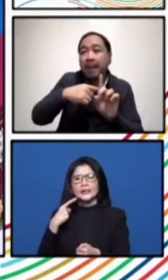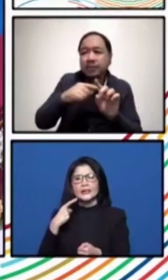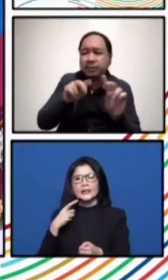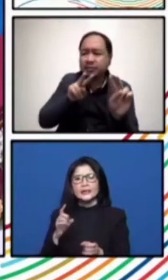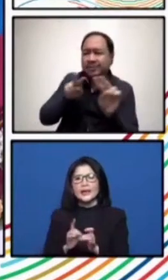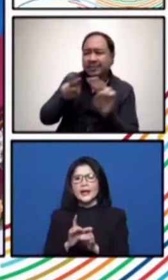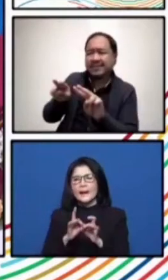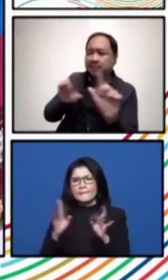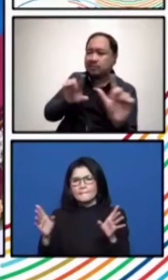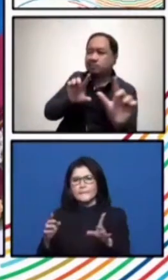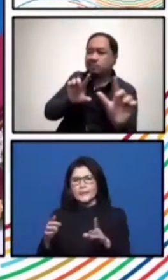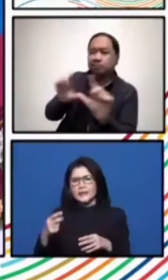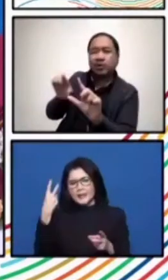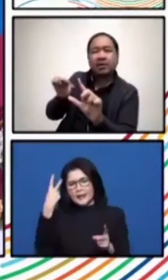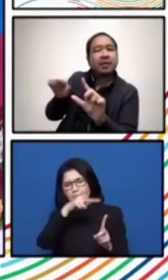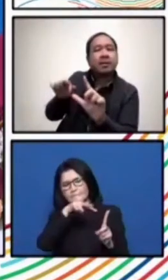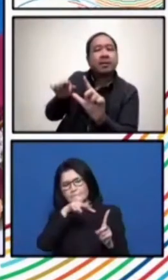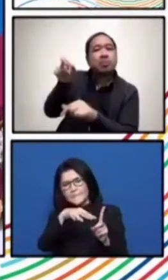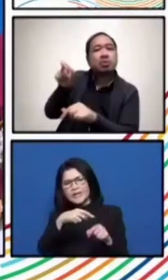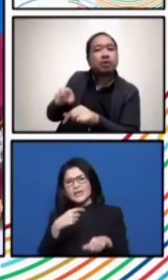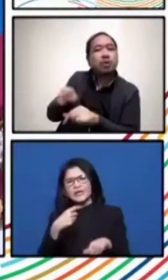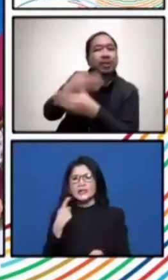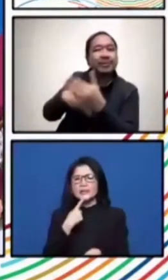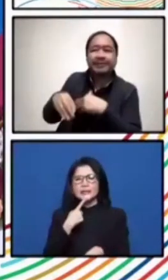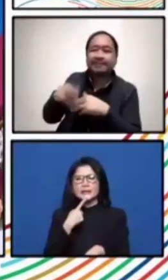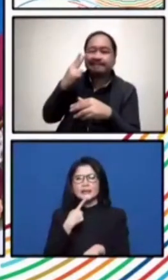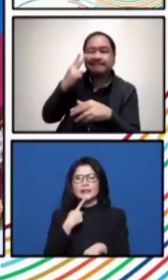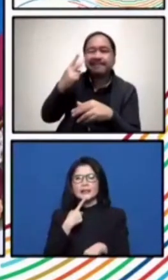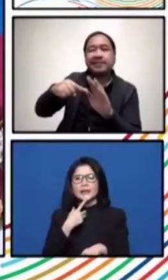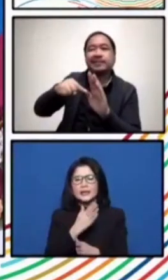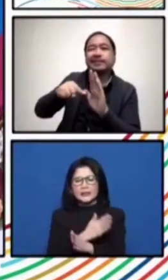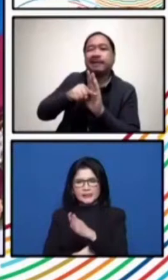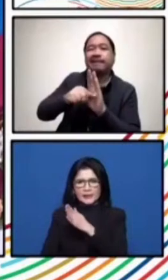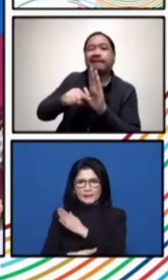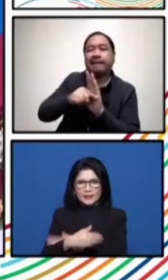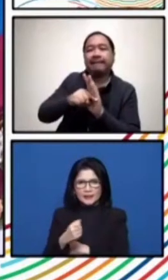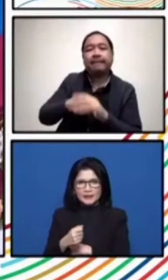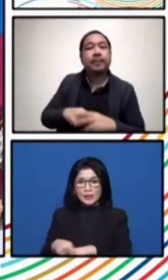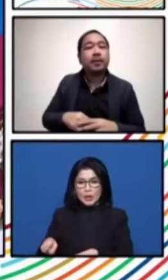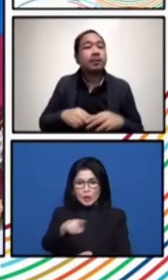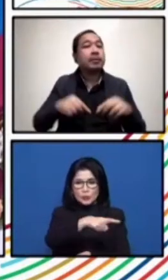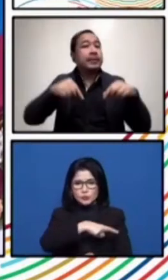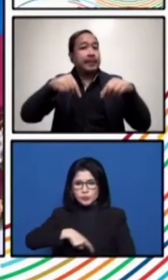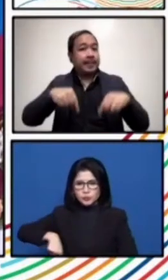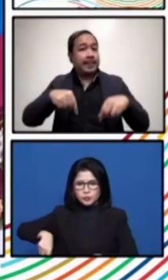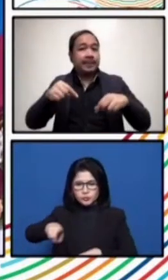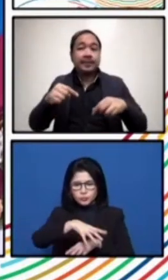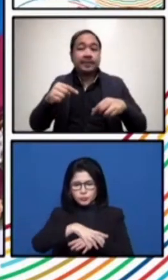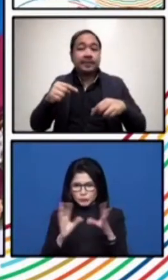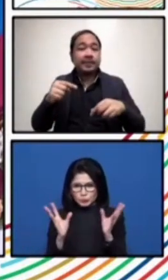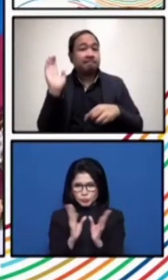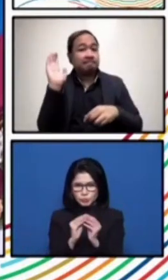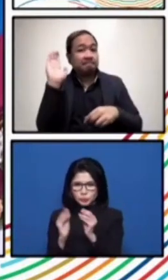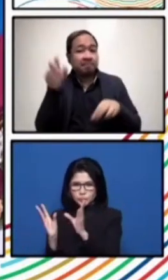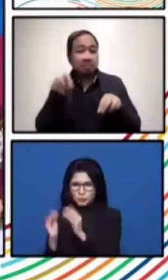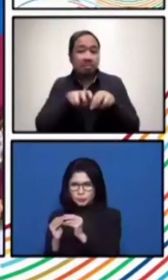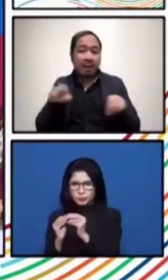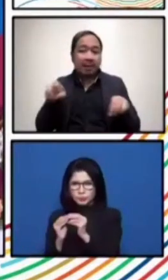with disability form table will discuss the current statues